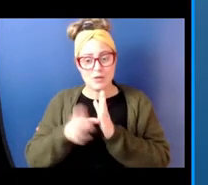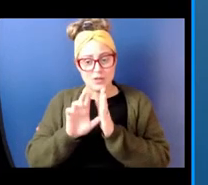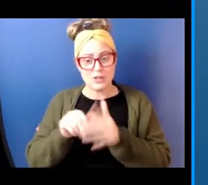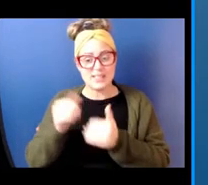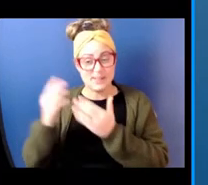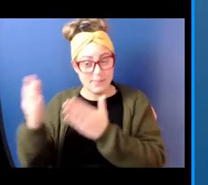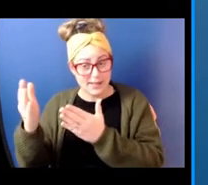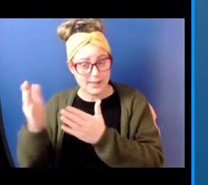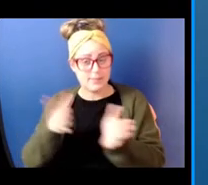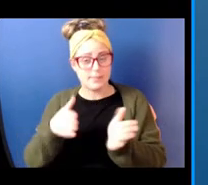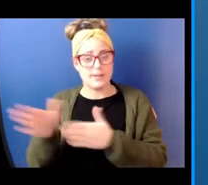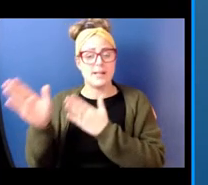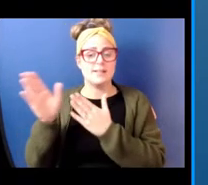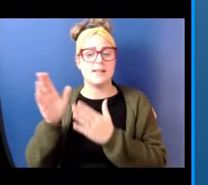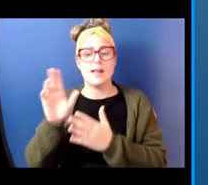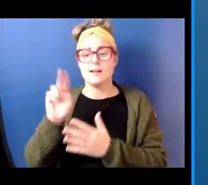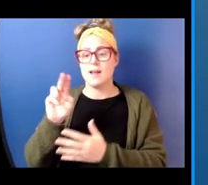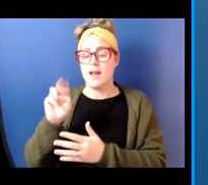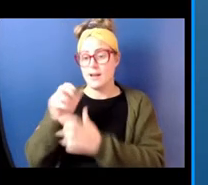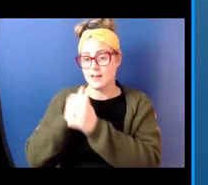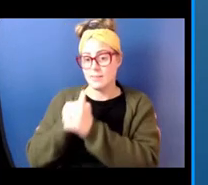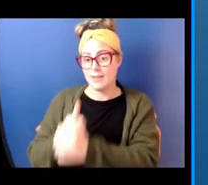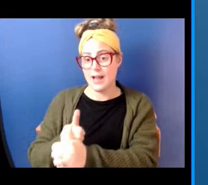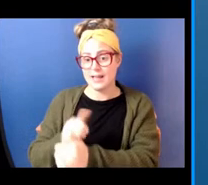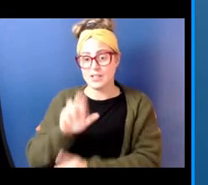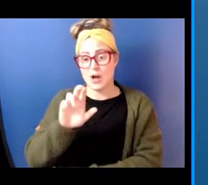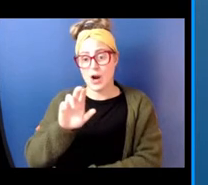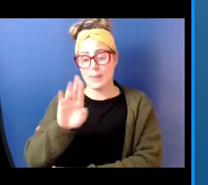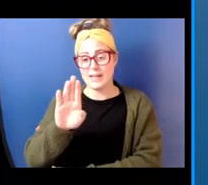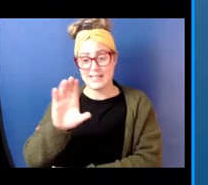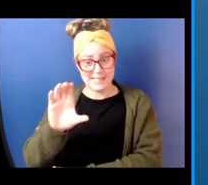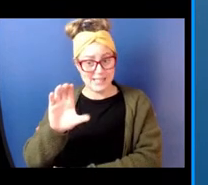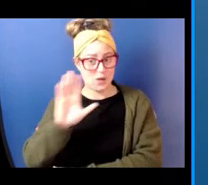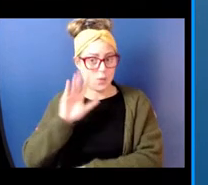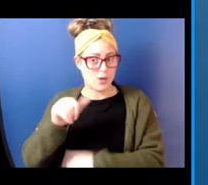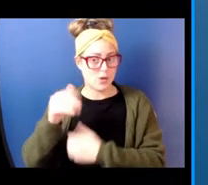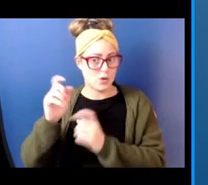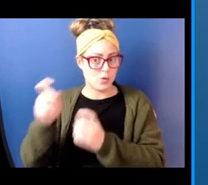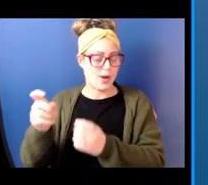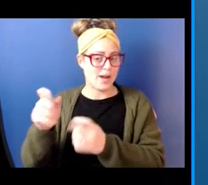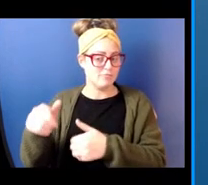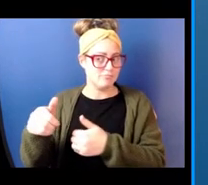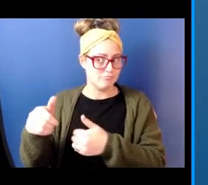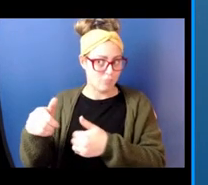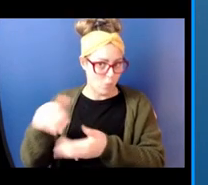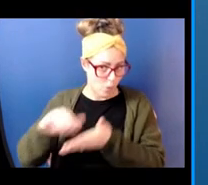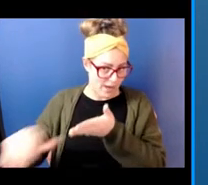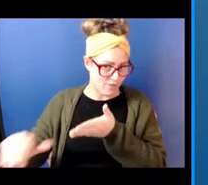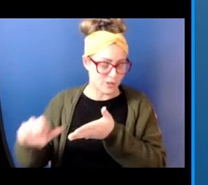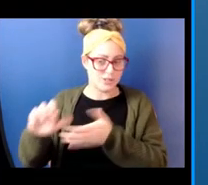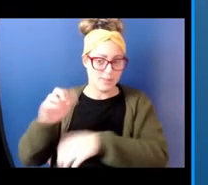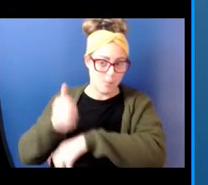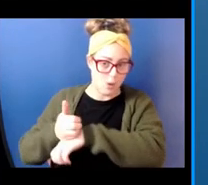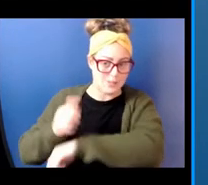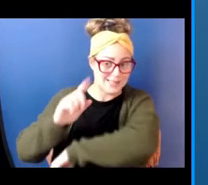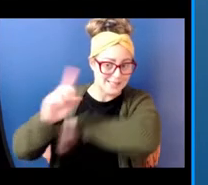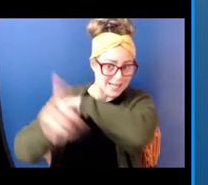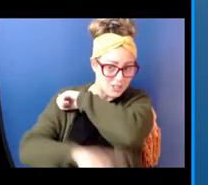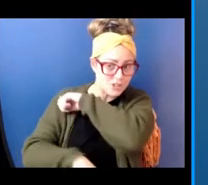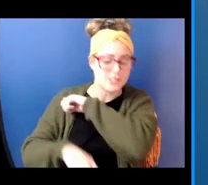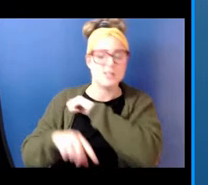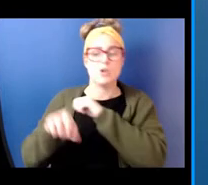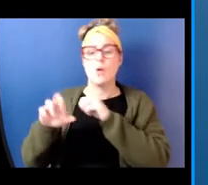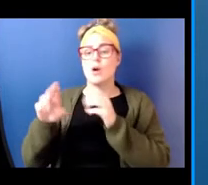non-compliance the RBC May Grant waivers impose sanctions or take corrective action